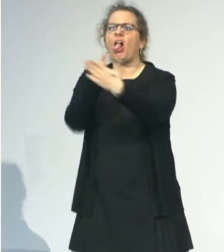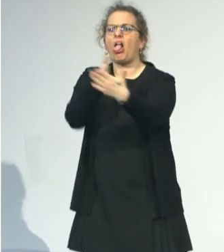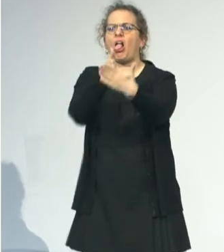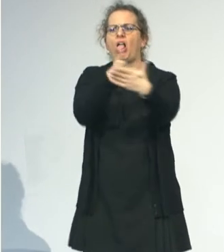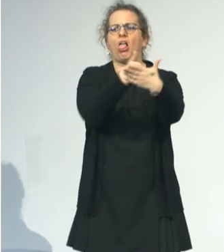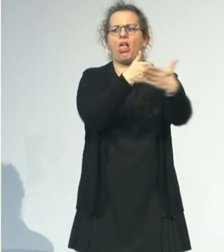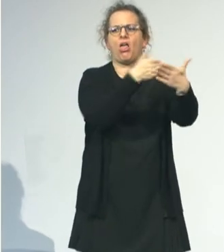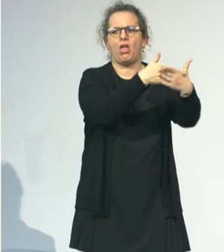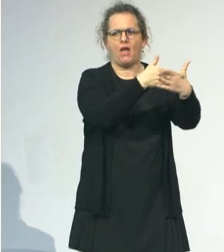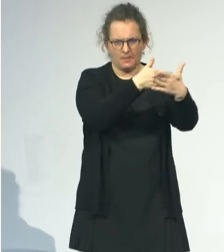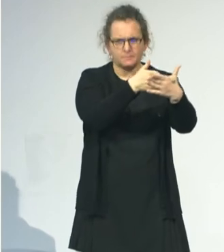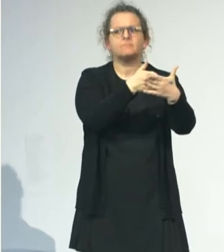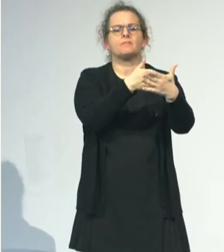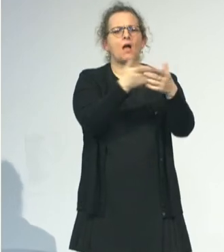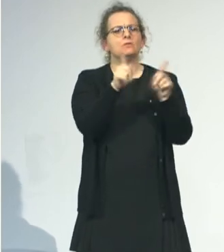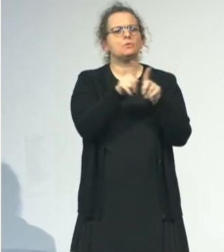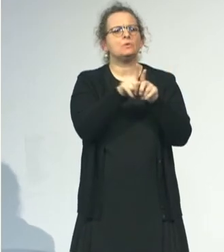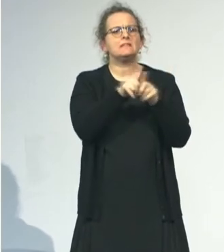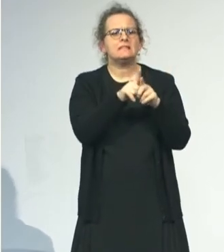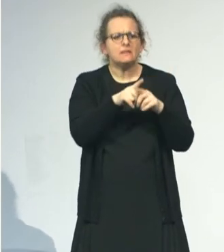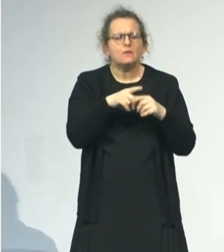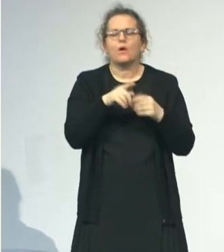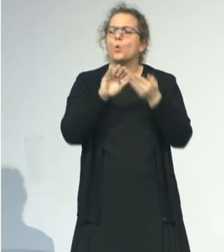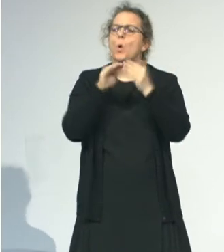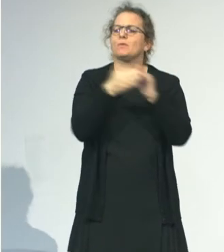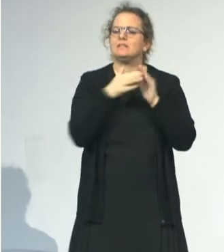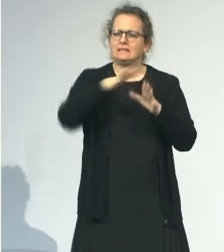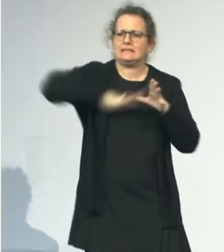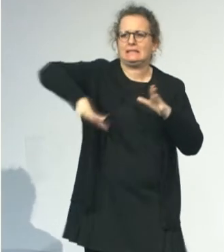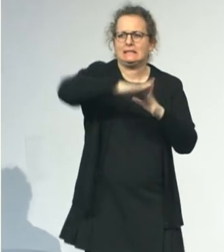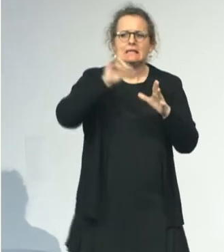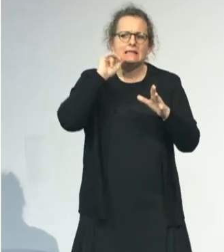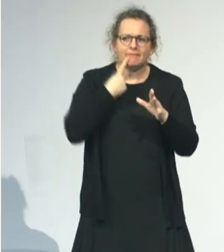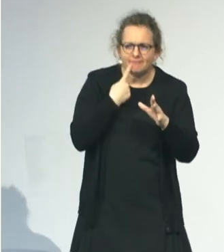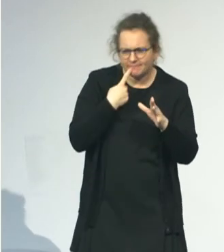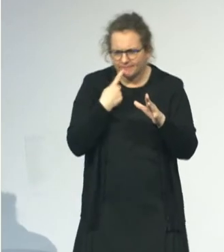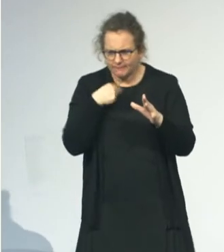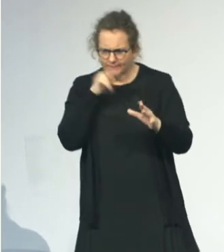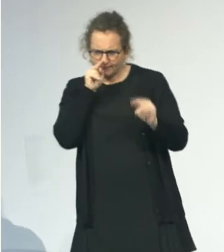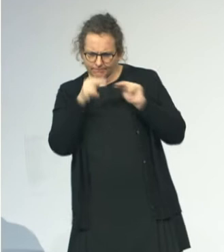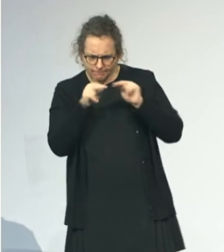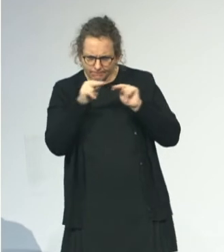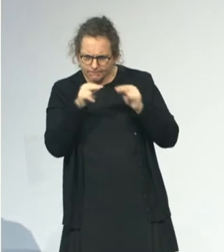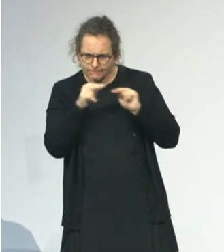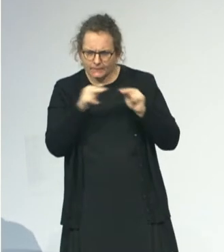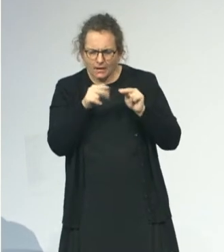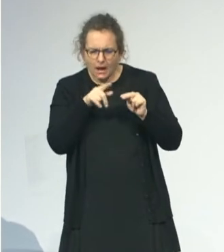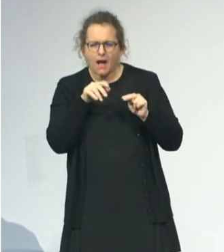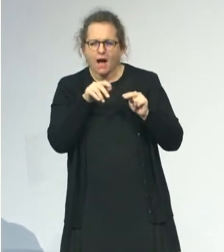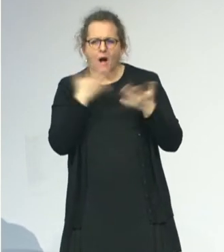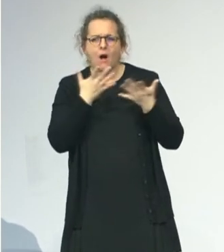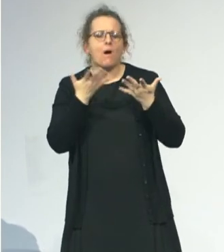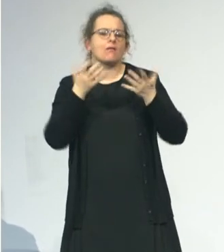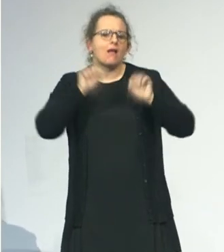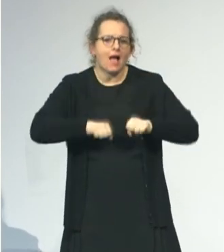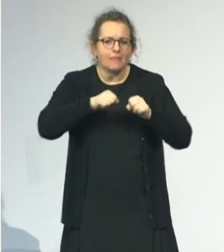and gives them basic knowledge of sign language. And it has become an amazing trend in Israel. This